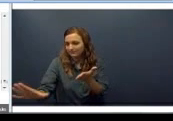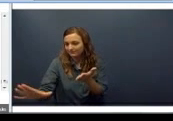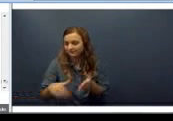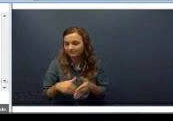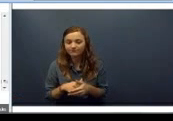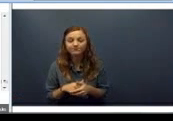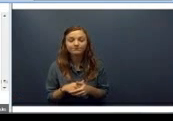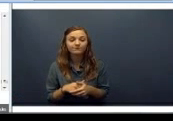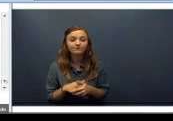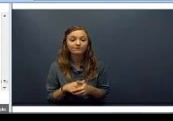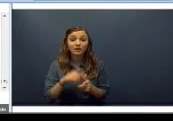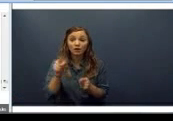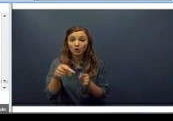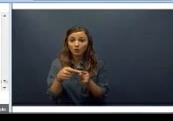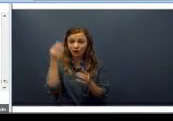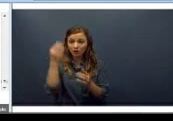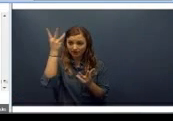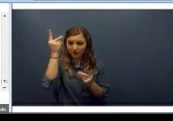that you're going to want to buy.